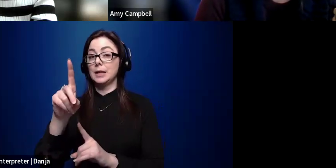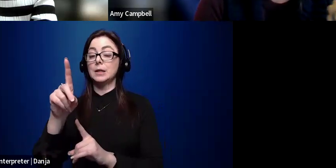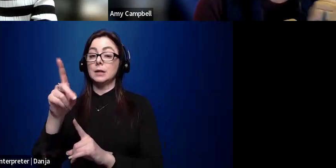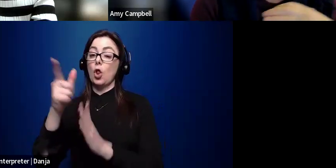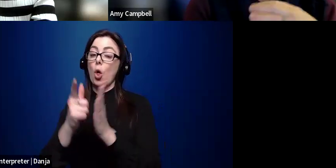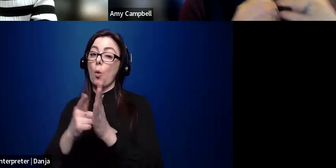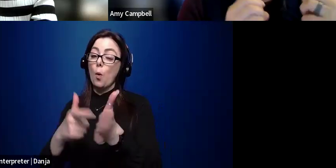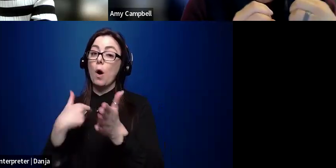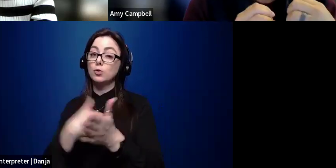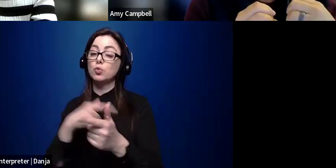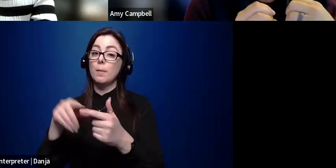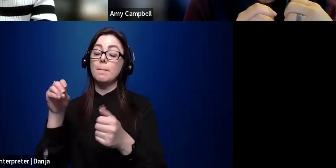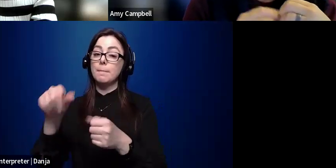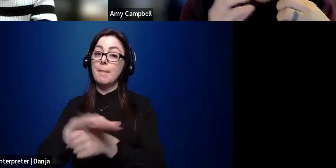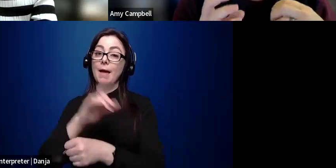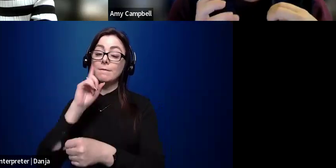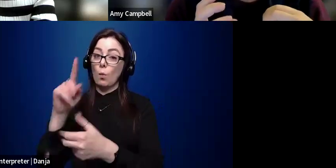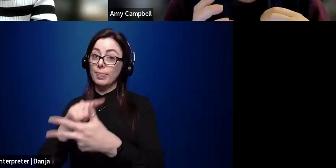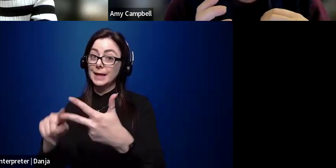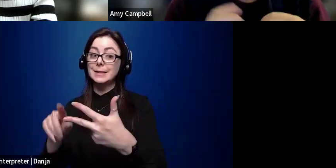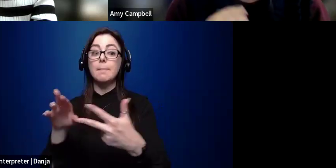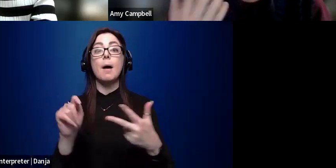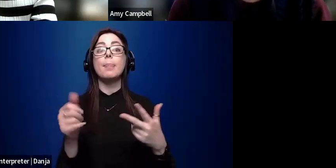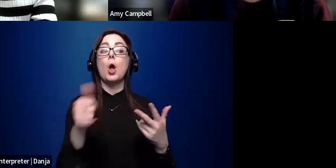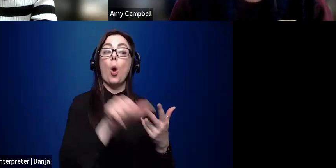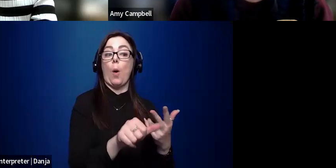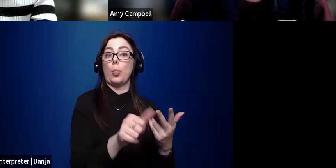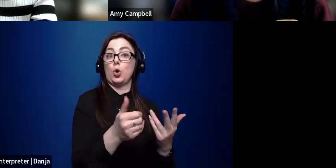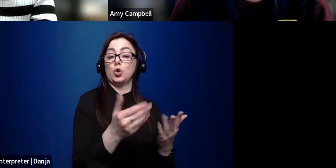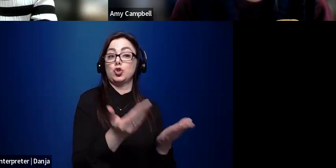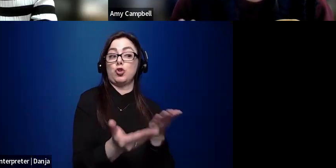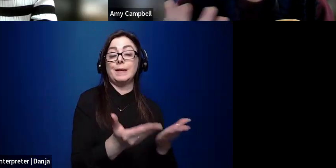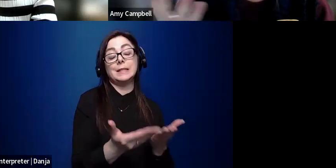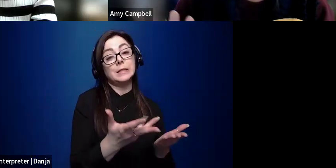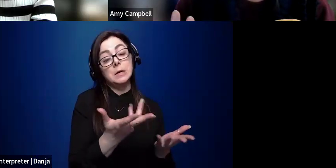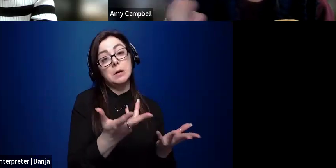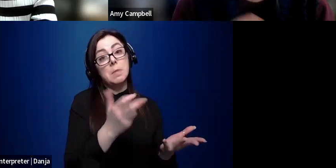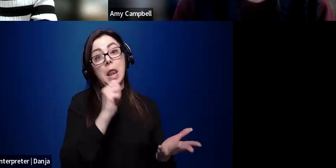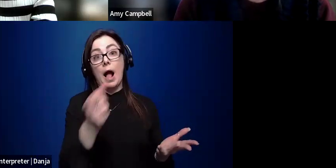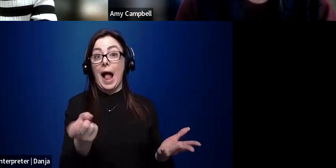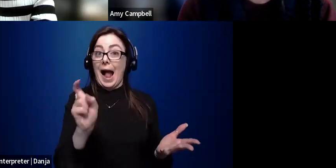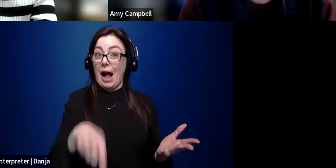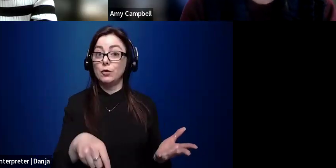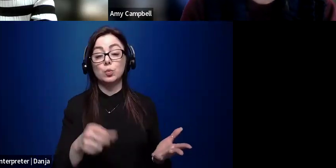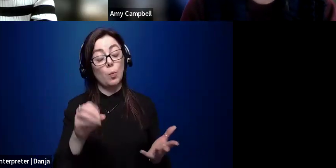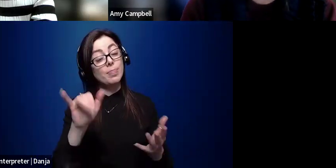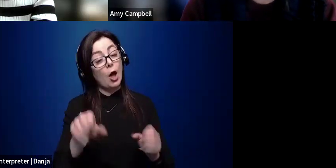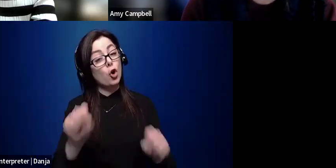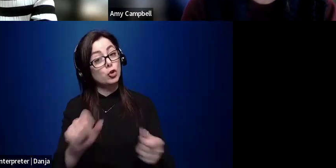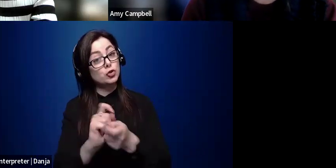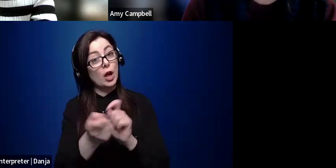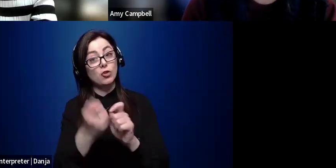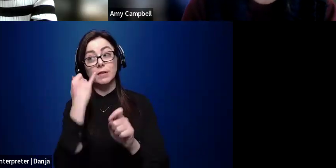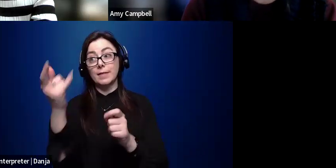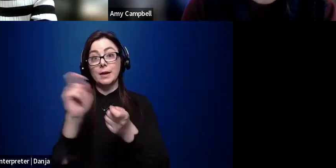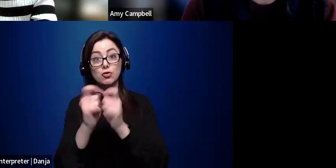things. So that's important. That could change if they change and make changes in the law.